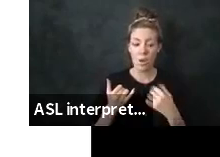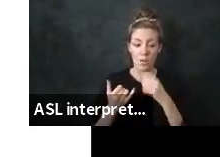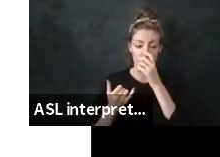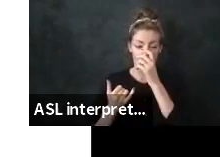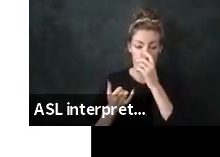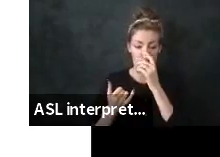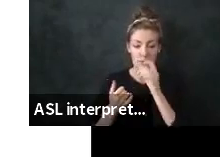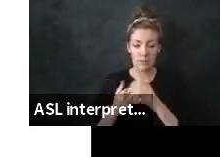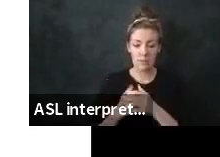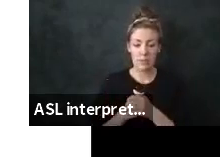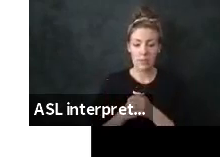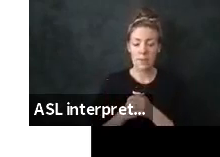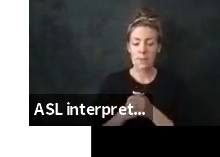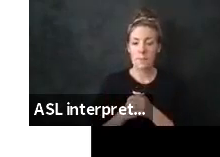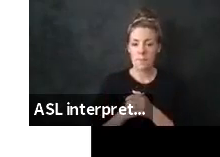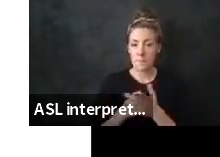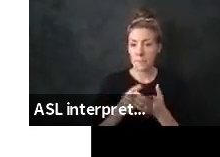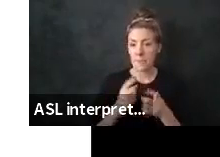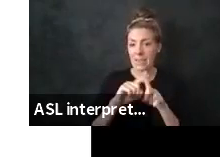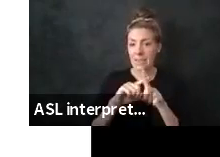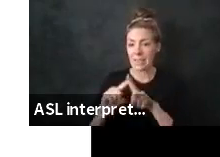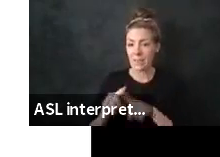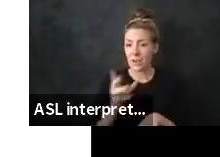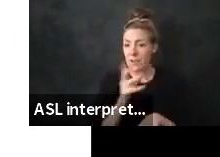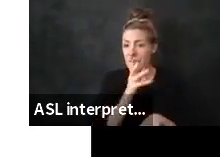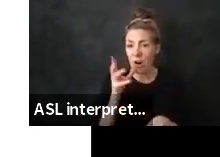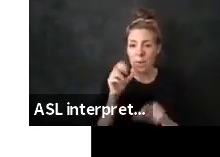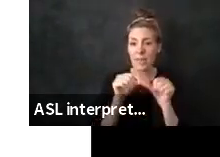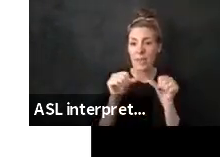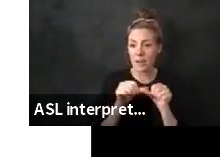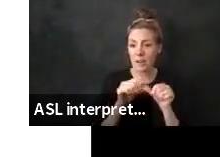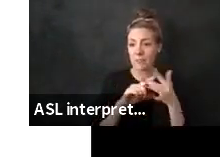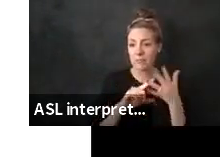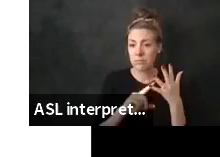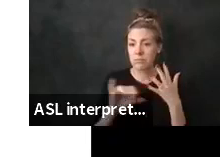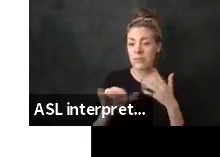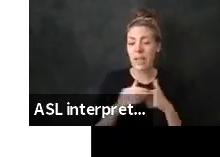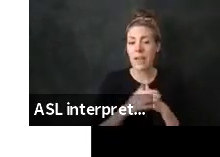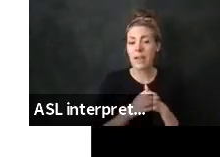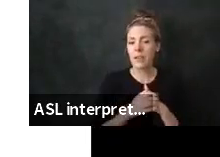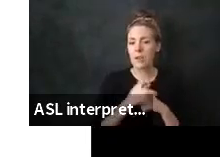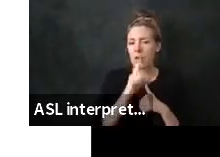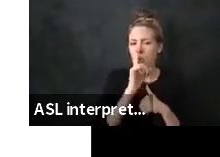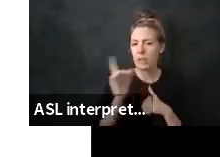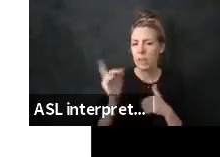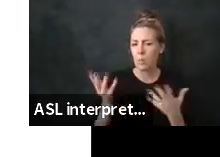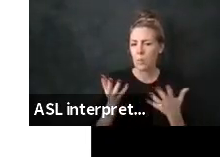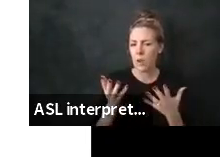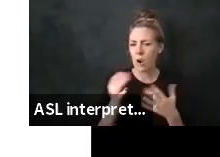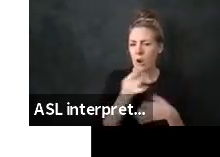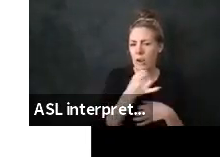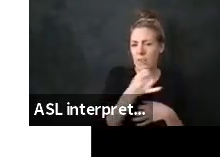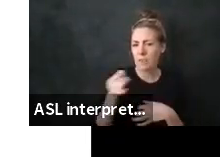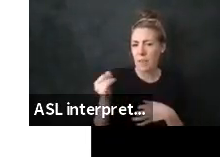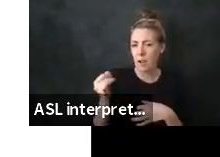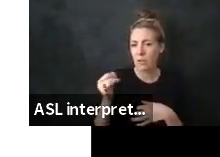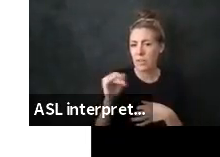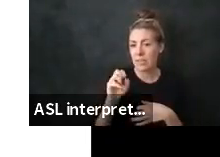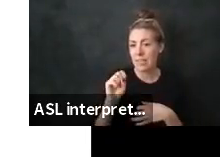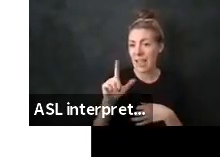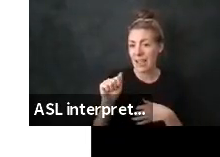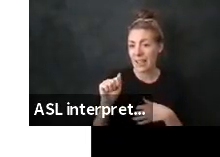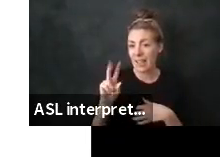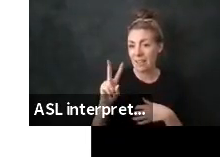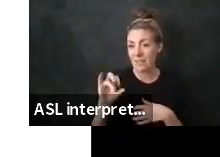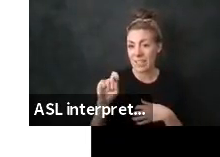areas, farming areas. And so the question is, really, what are the boundaries of Isla Vista is where